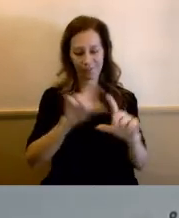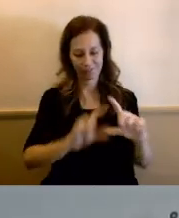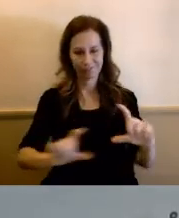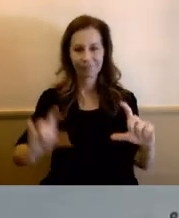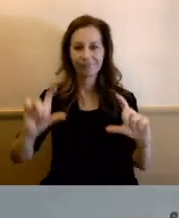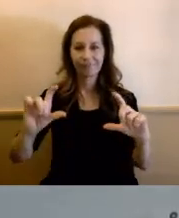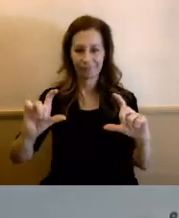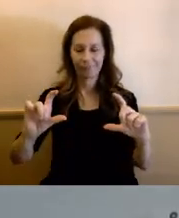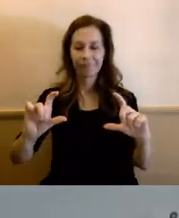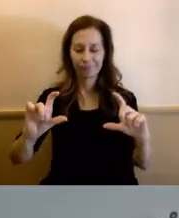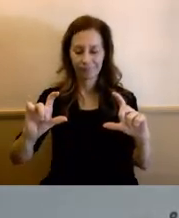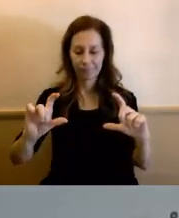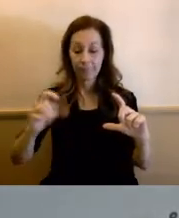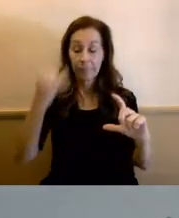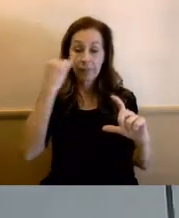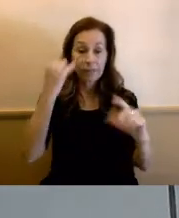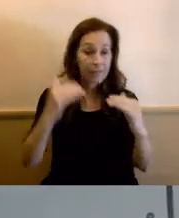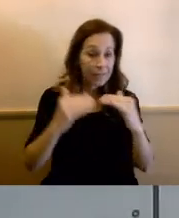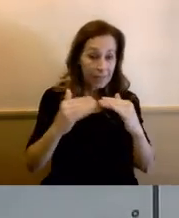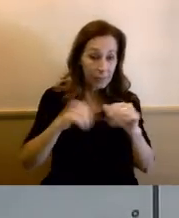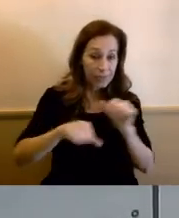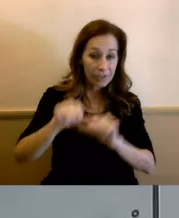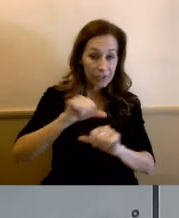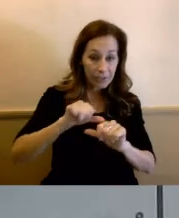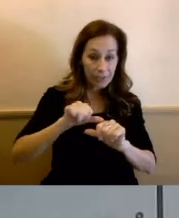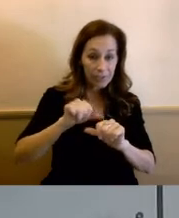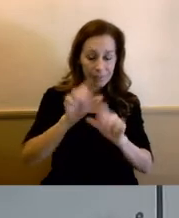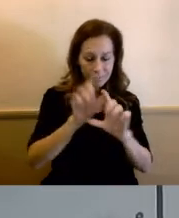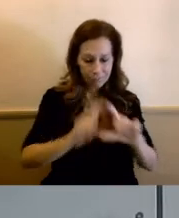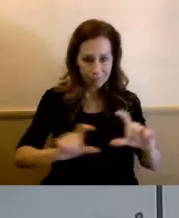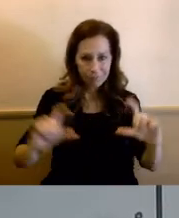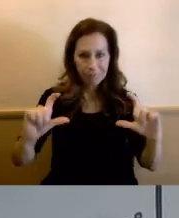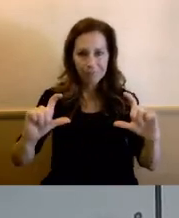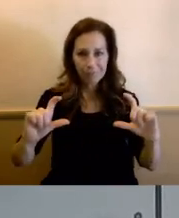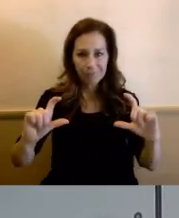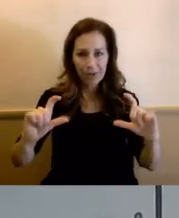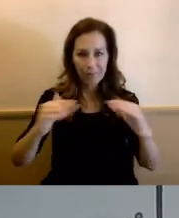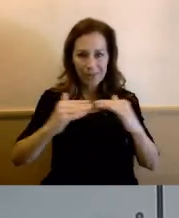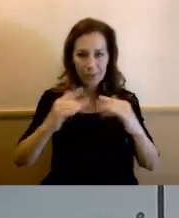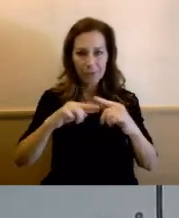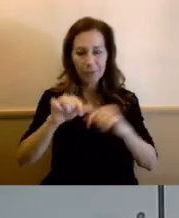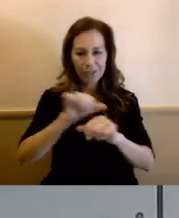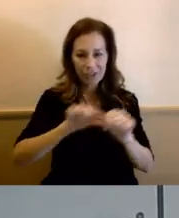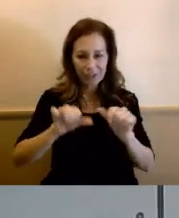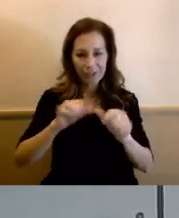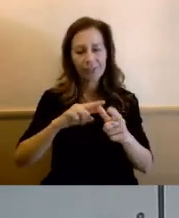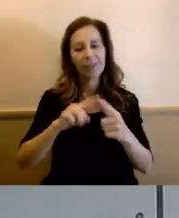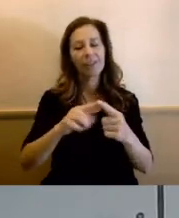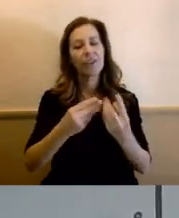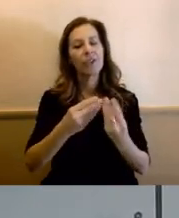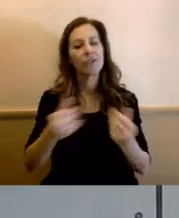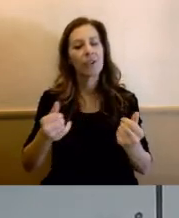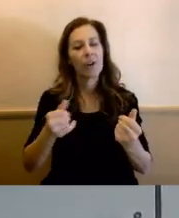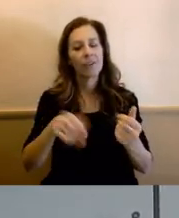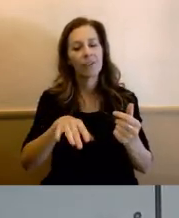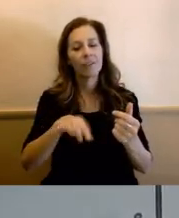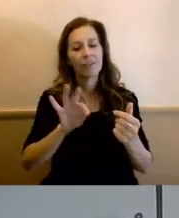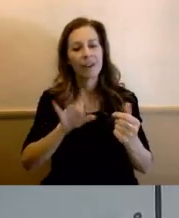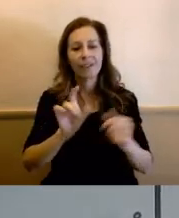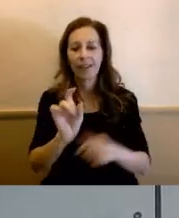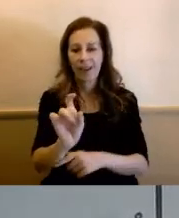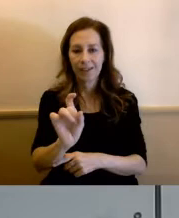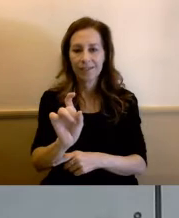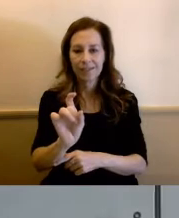If they equal each other, set them equal to each other and solve for x. Okay,